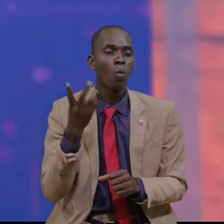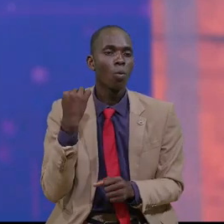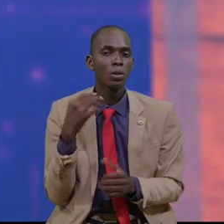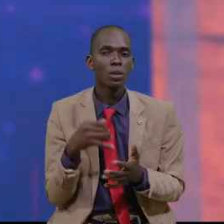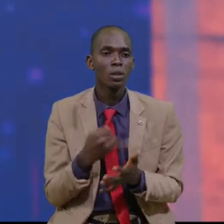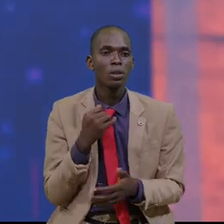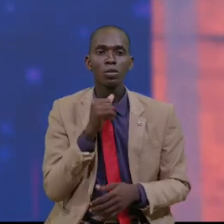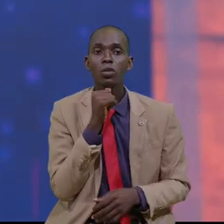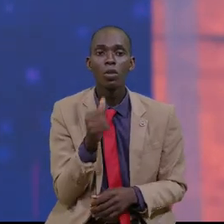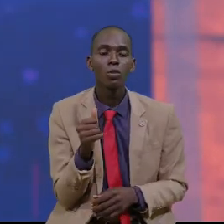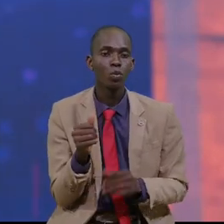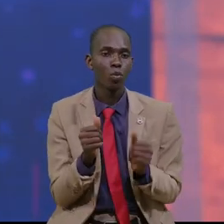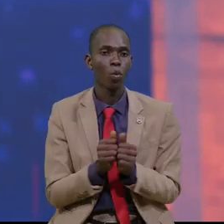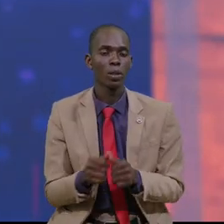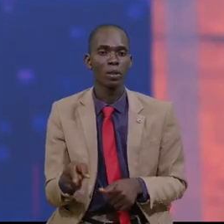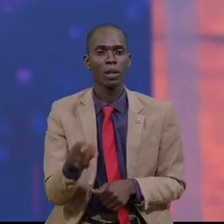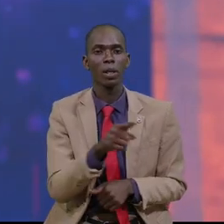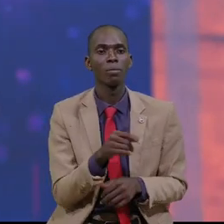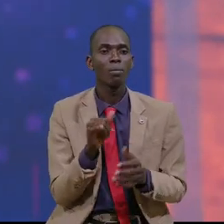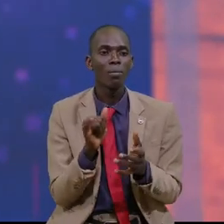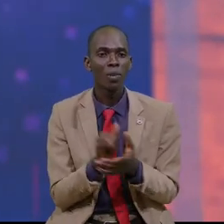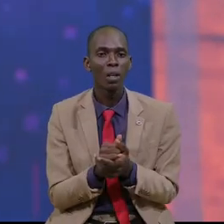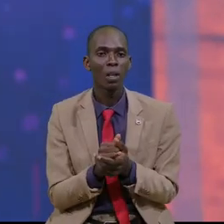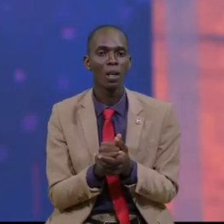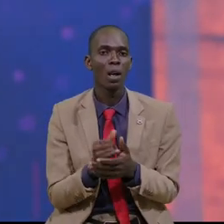was it not with them